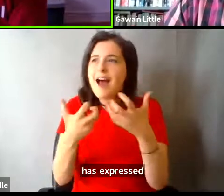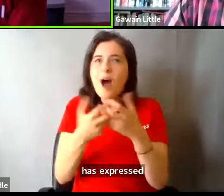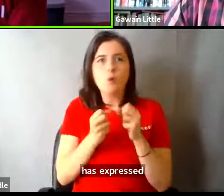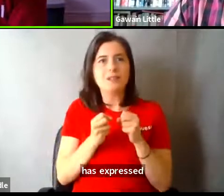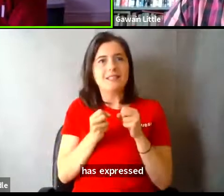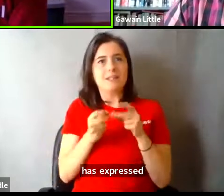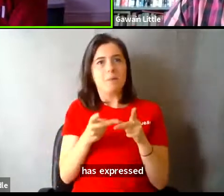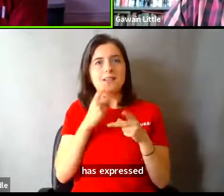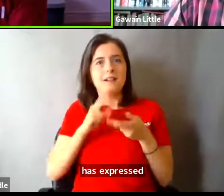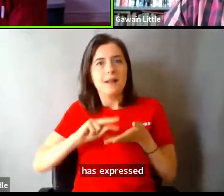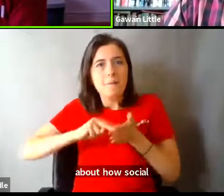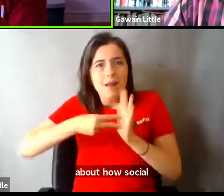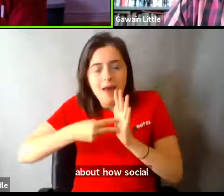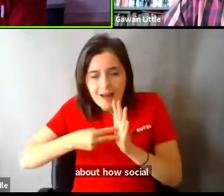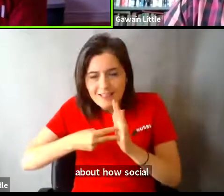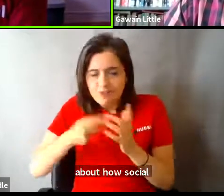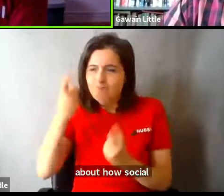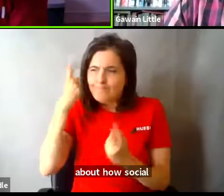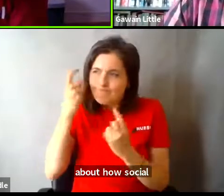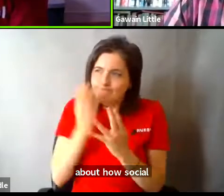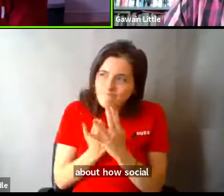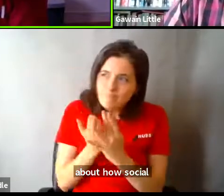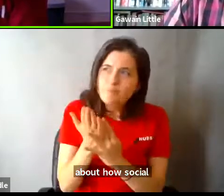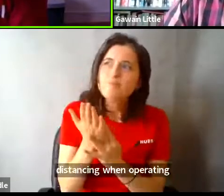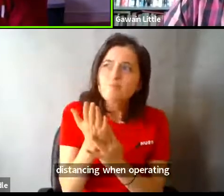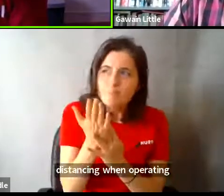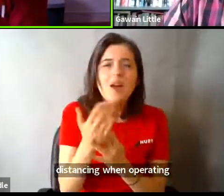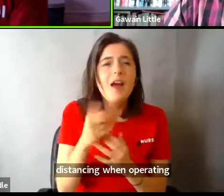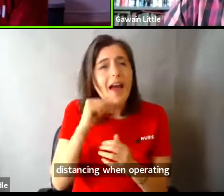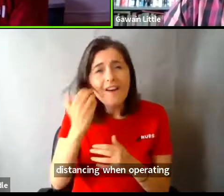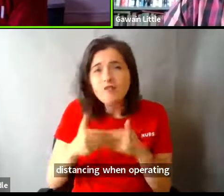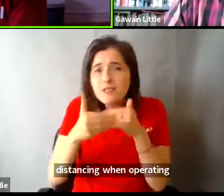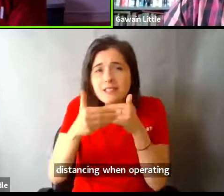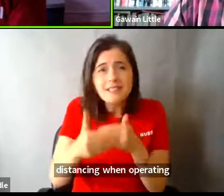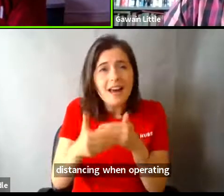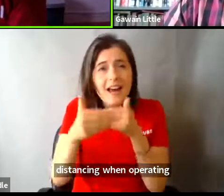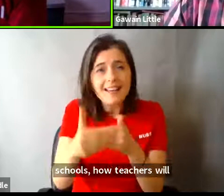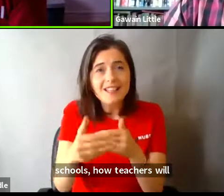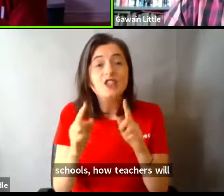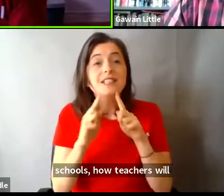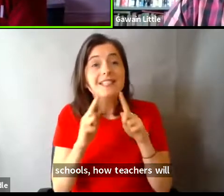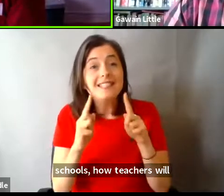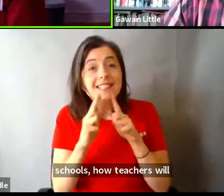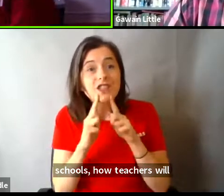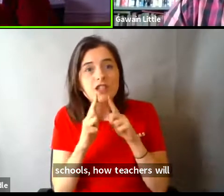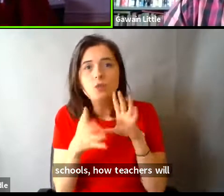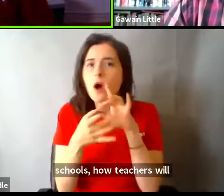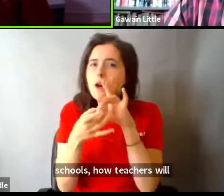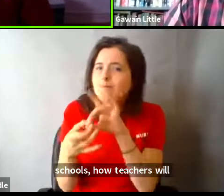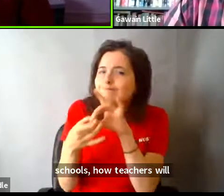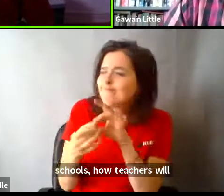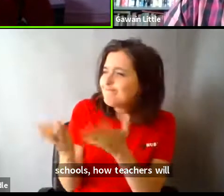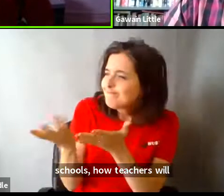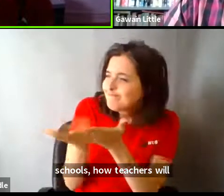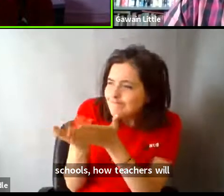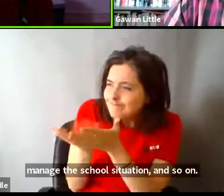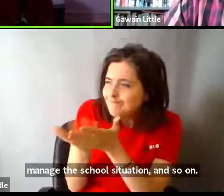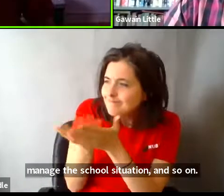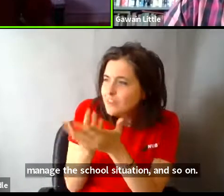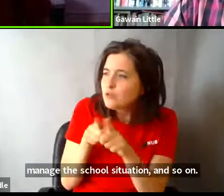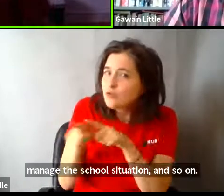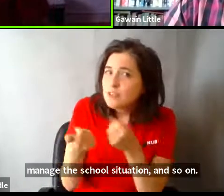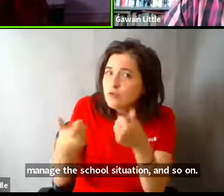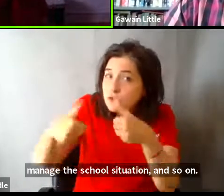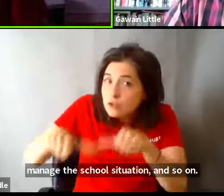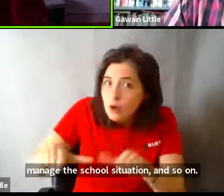being planned and thought through, and at every stage, teachers were engaged in trying to resolve what the difficulties might be.